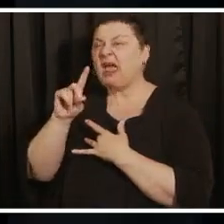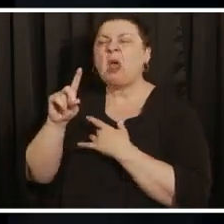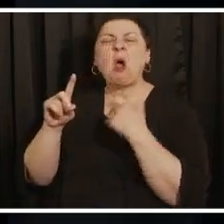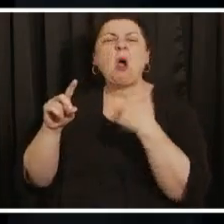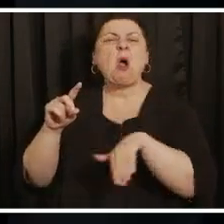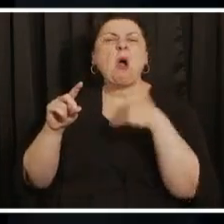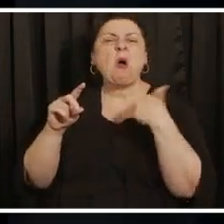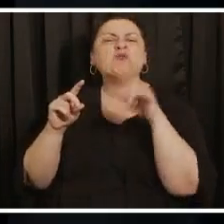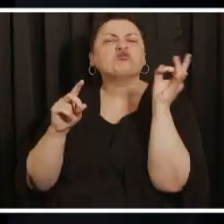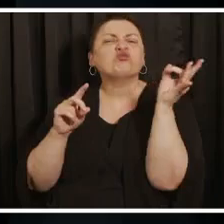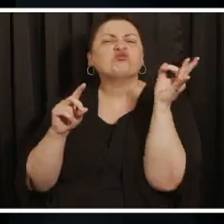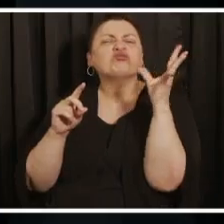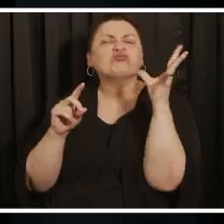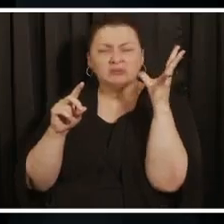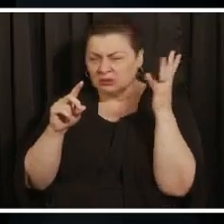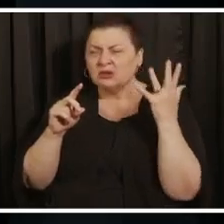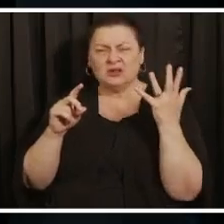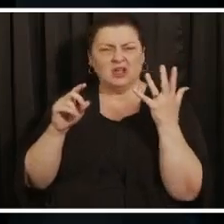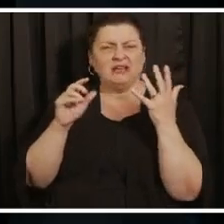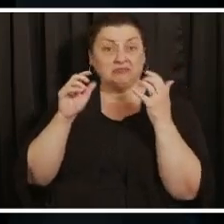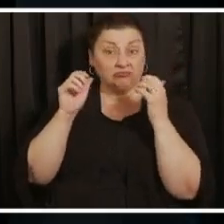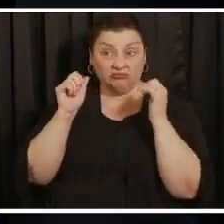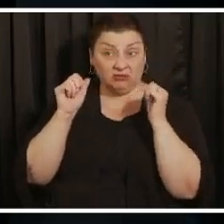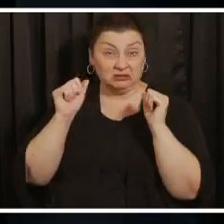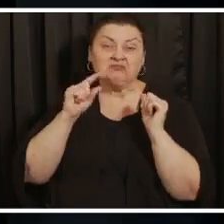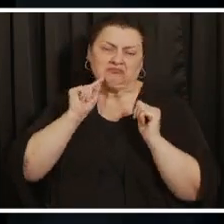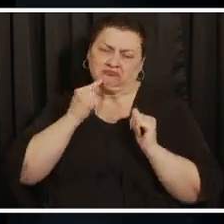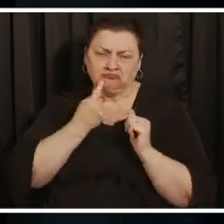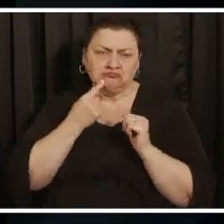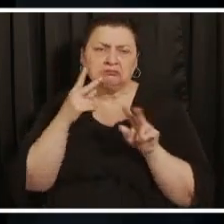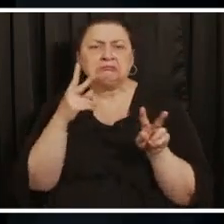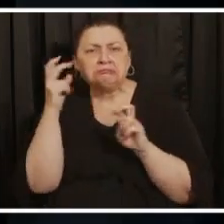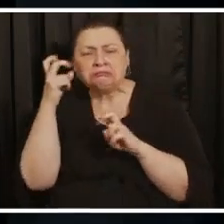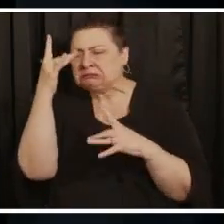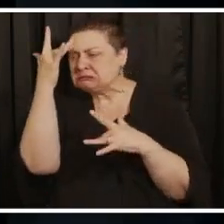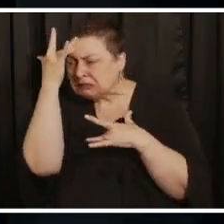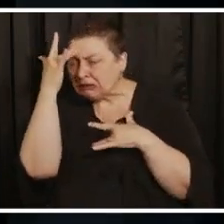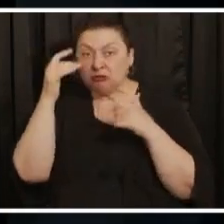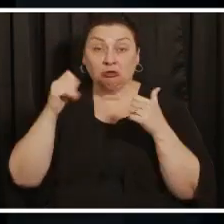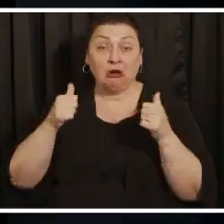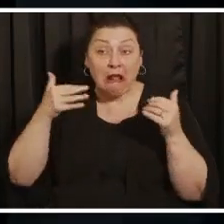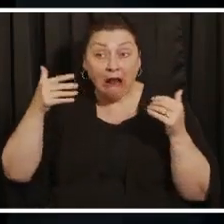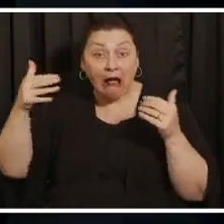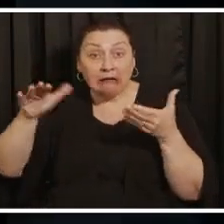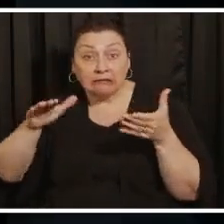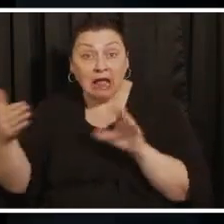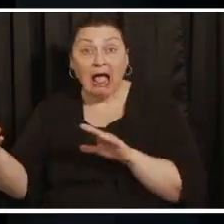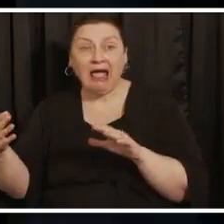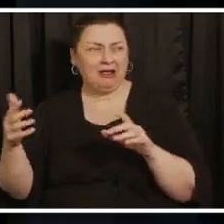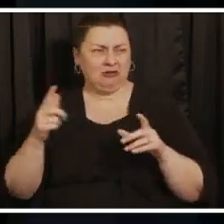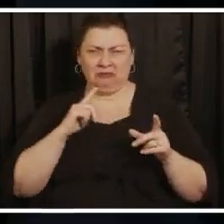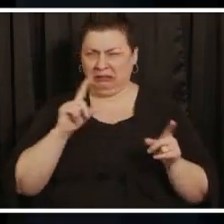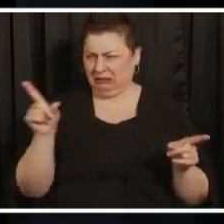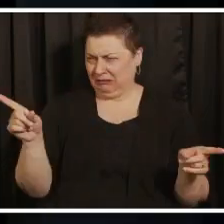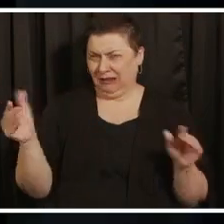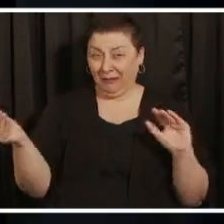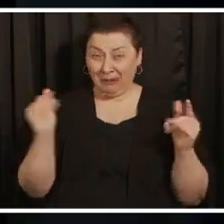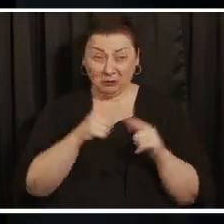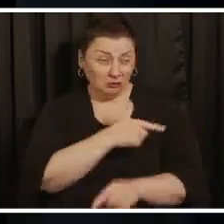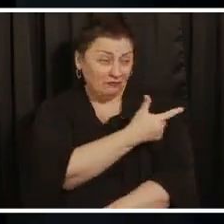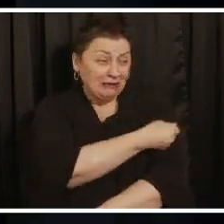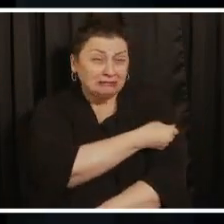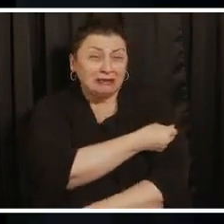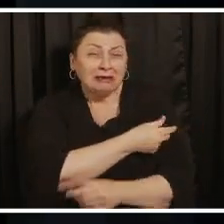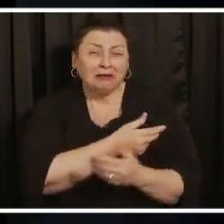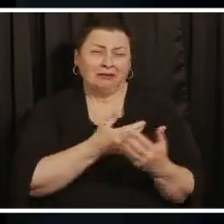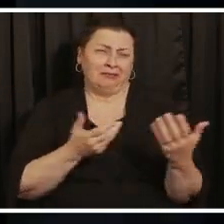of the vaccine. Not even in the same ballpark, not even a close call. The effects of long